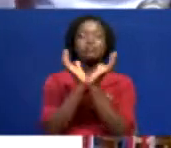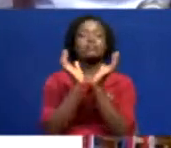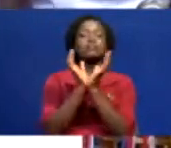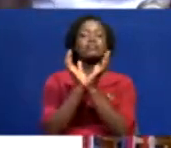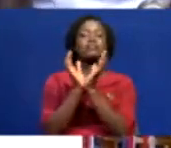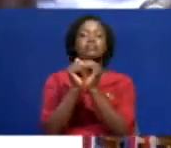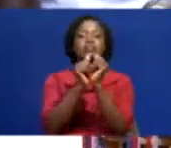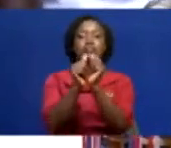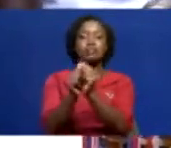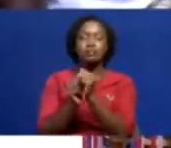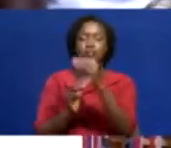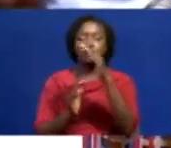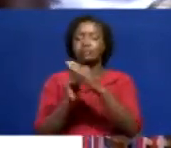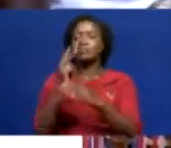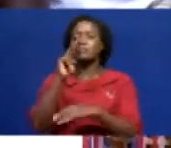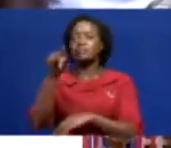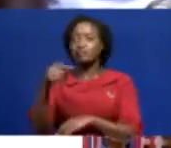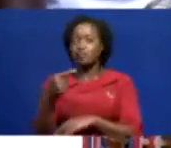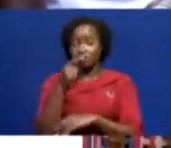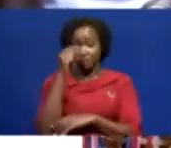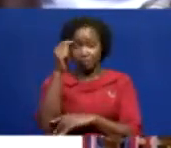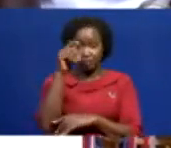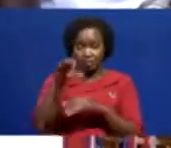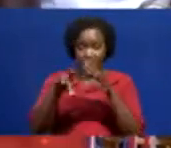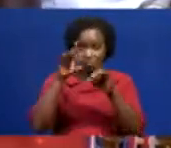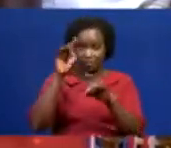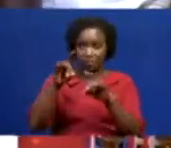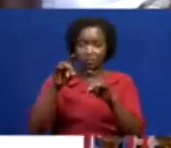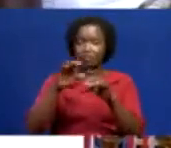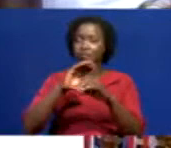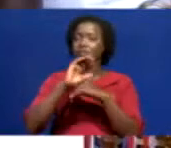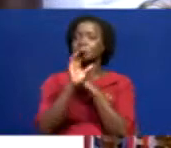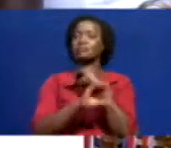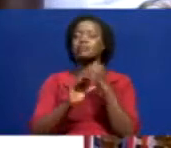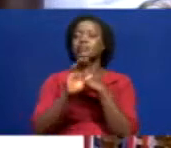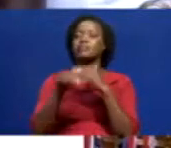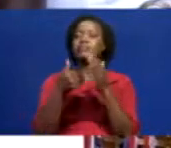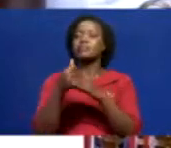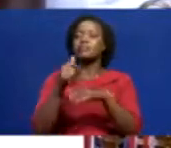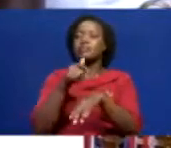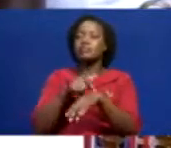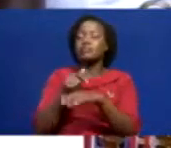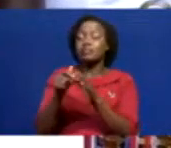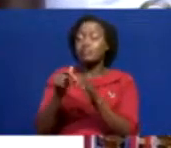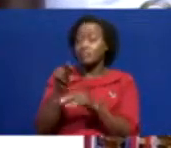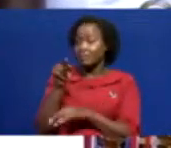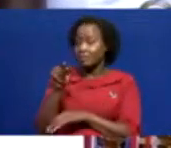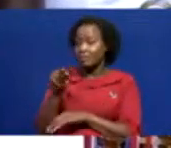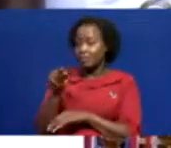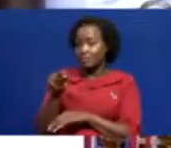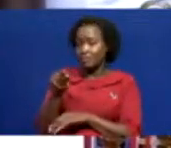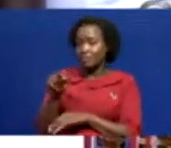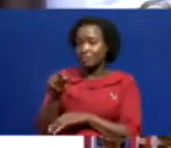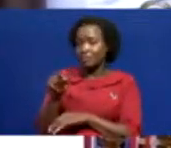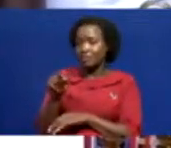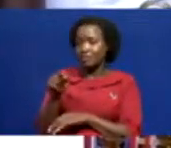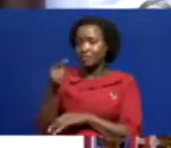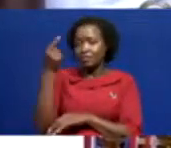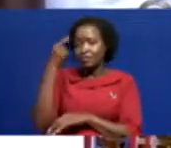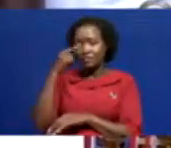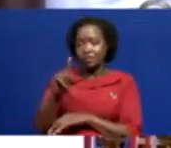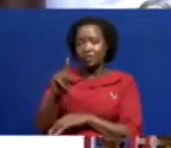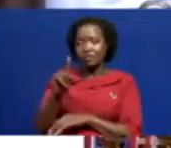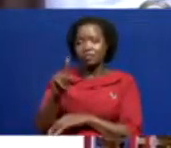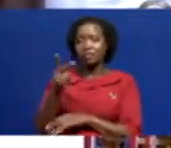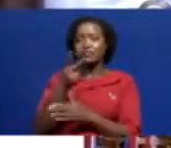top 2,000 talents that we have selected from all over the country. And during that period, for